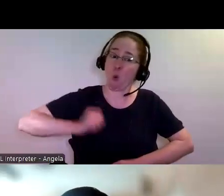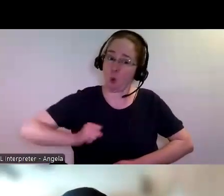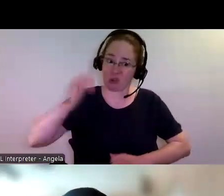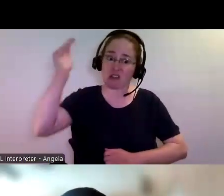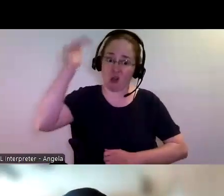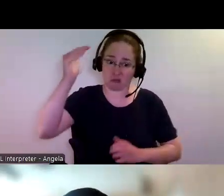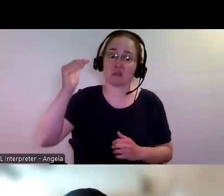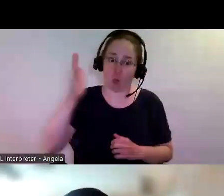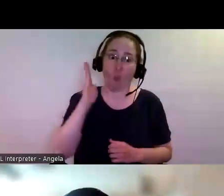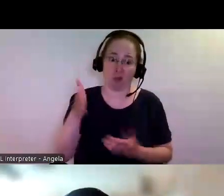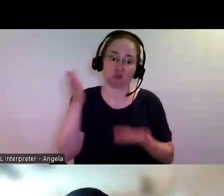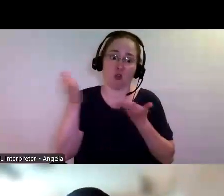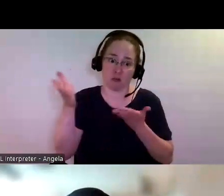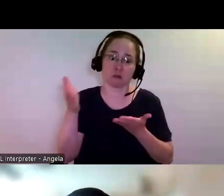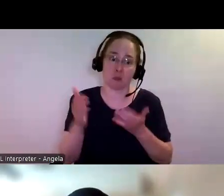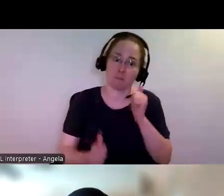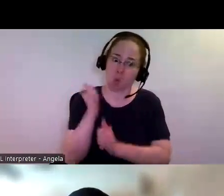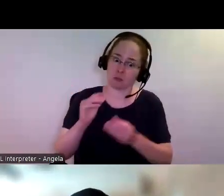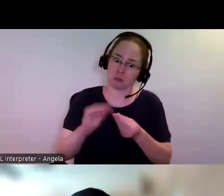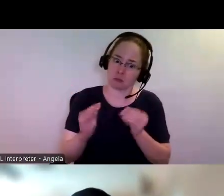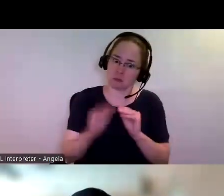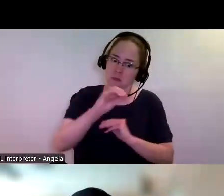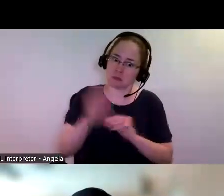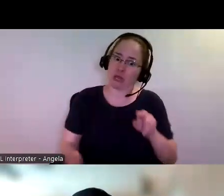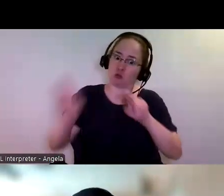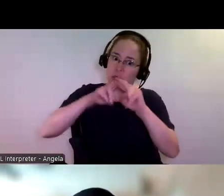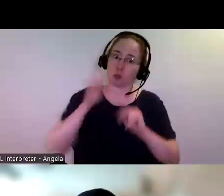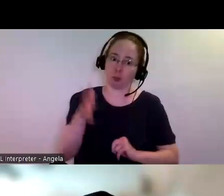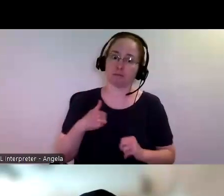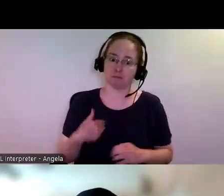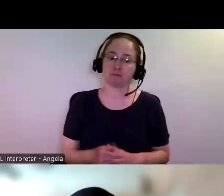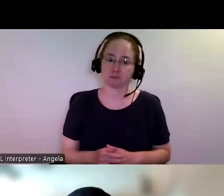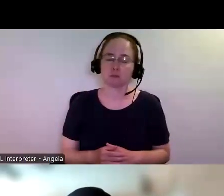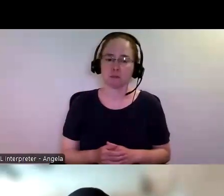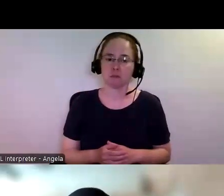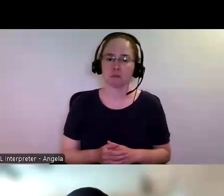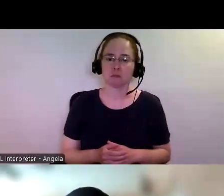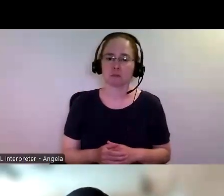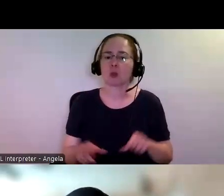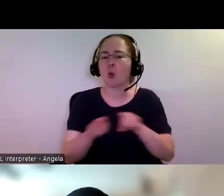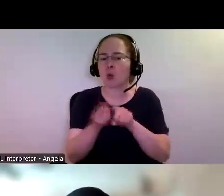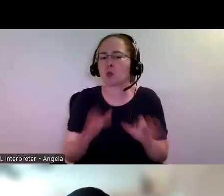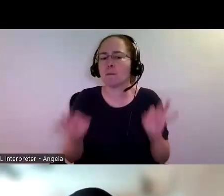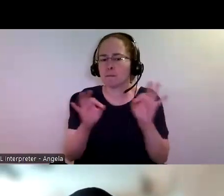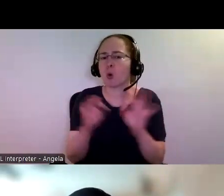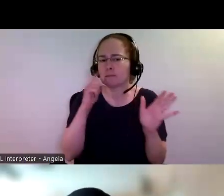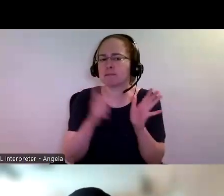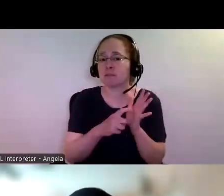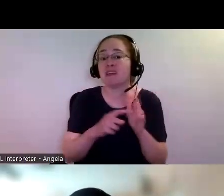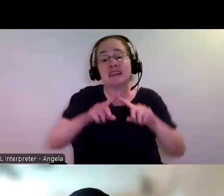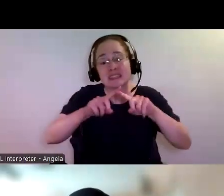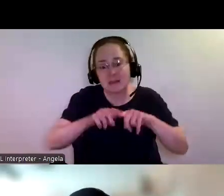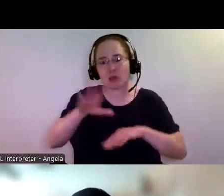oldest adults that you're going to see the largest increase in population. And another important thing to keep in mind is it also depends